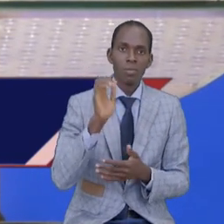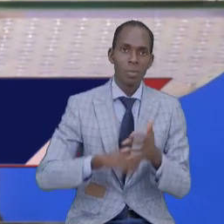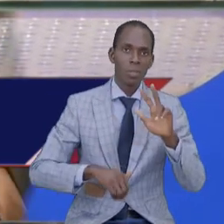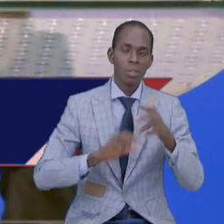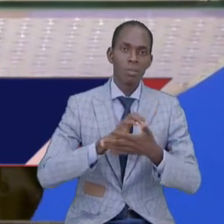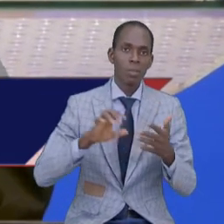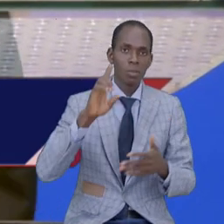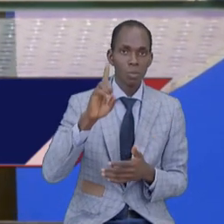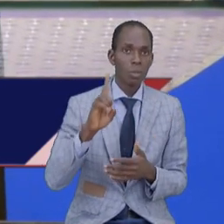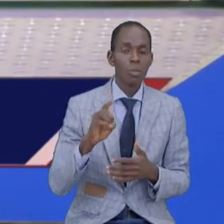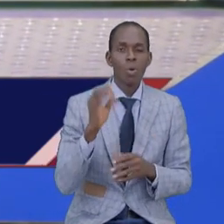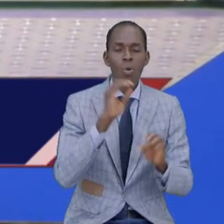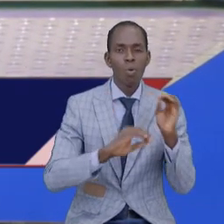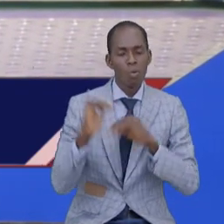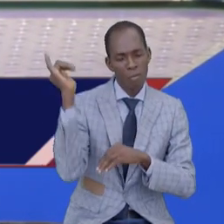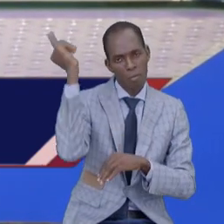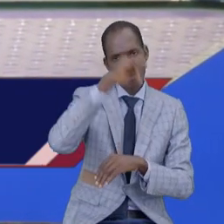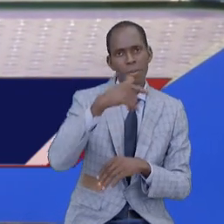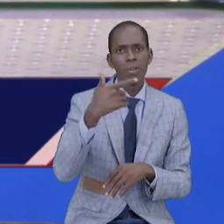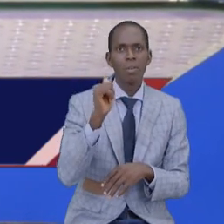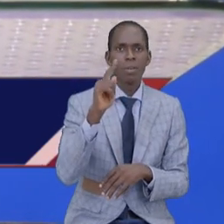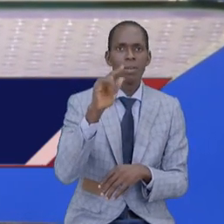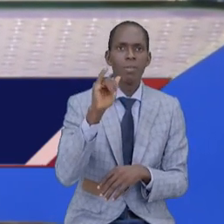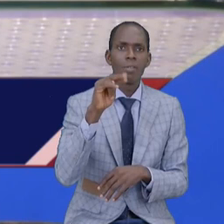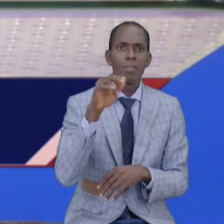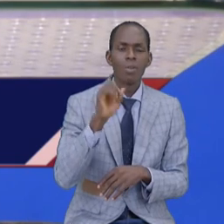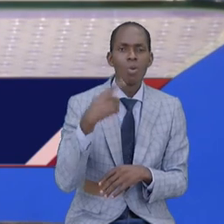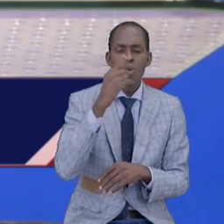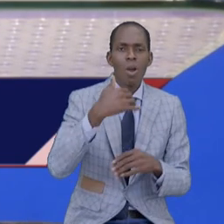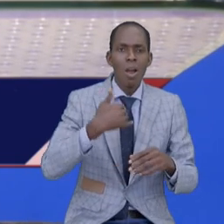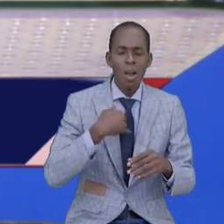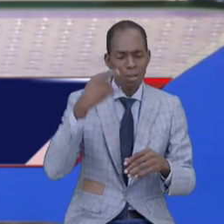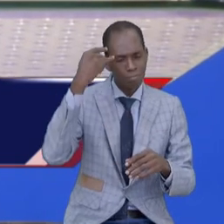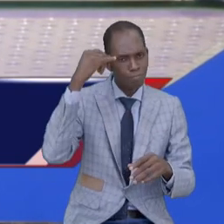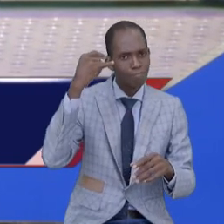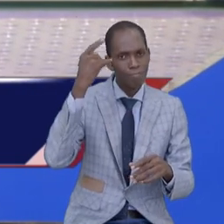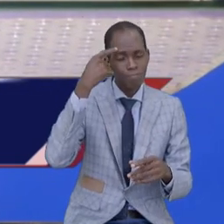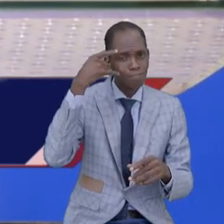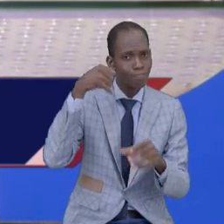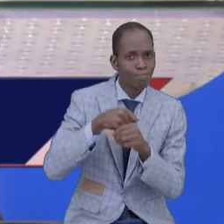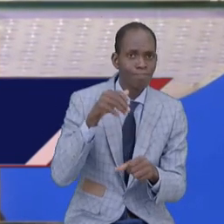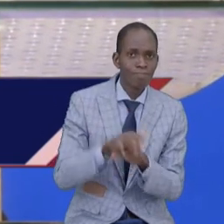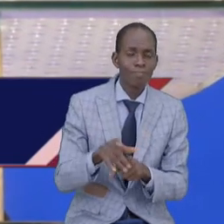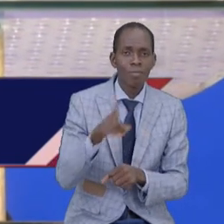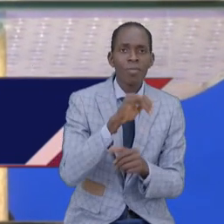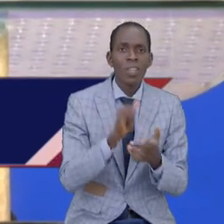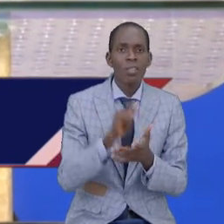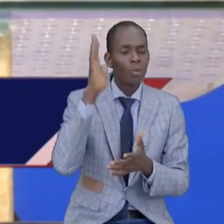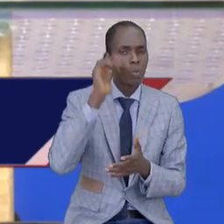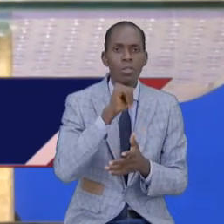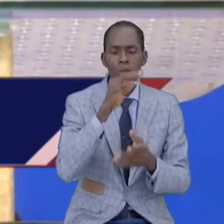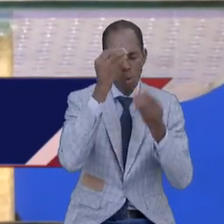1. O foolish Galatians, who has bewitched you that ye should not obey the